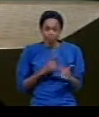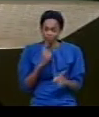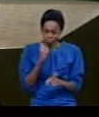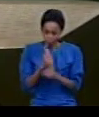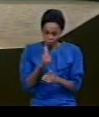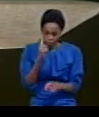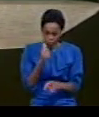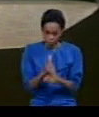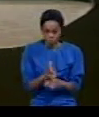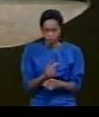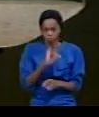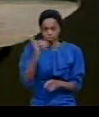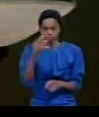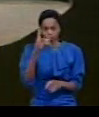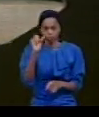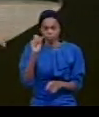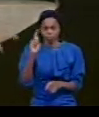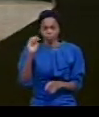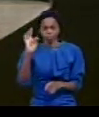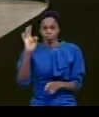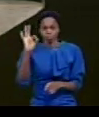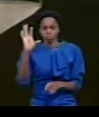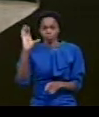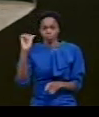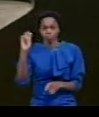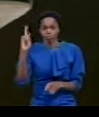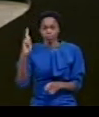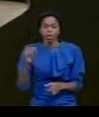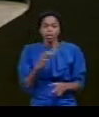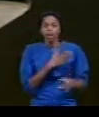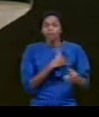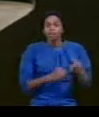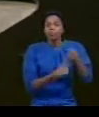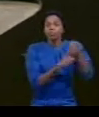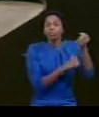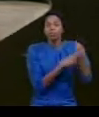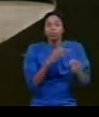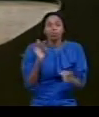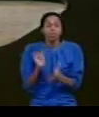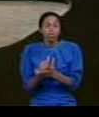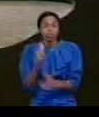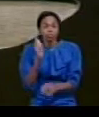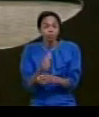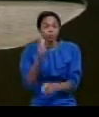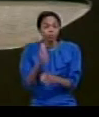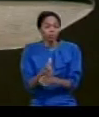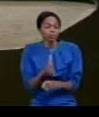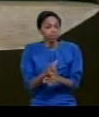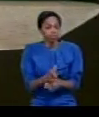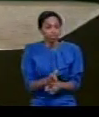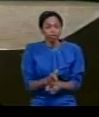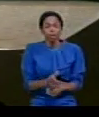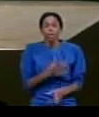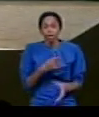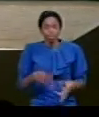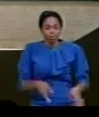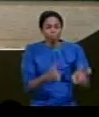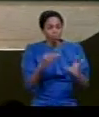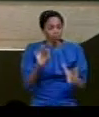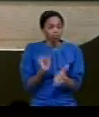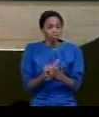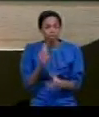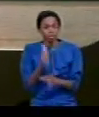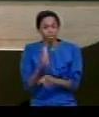justification. The source of that justification, the way of that justification, and